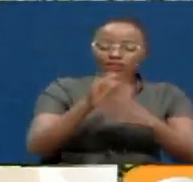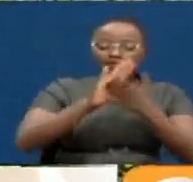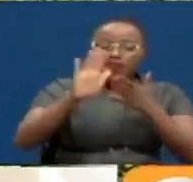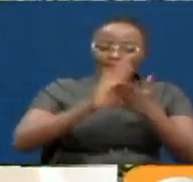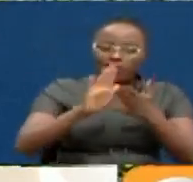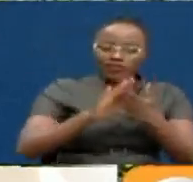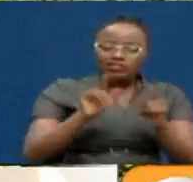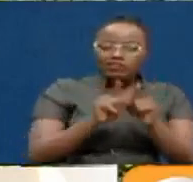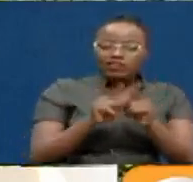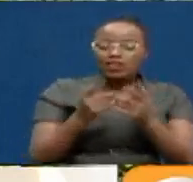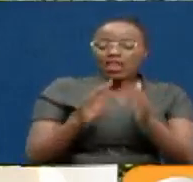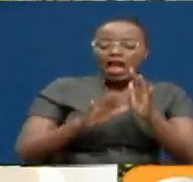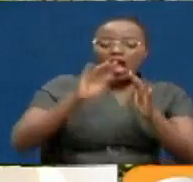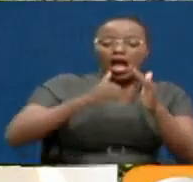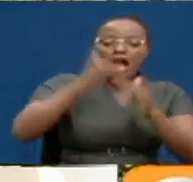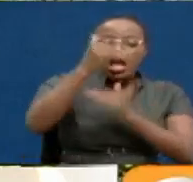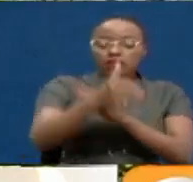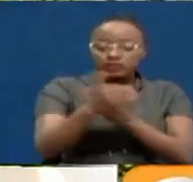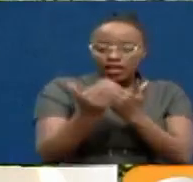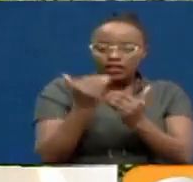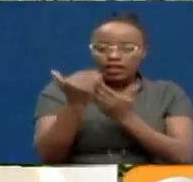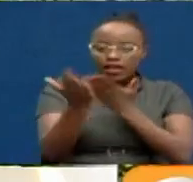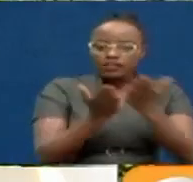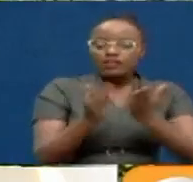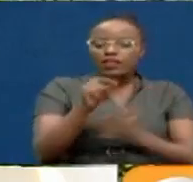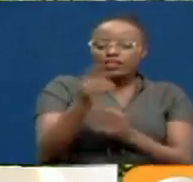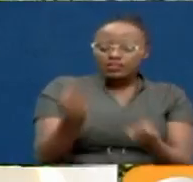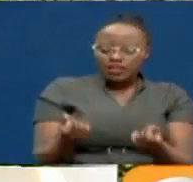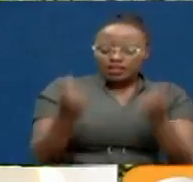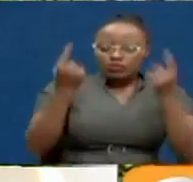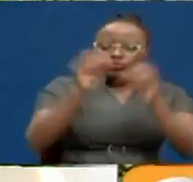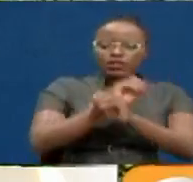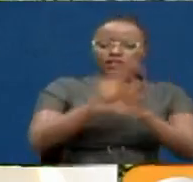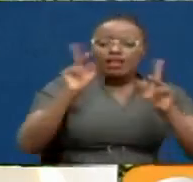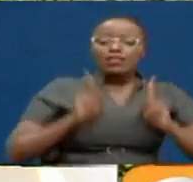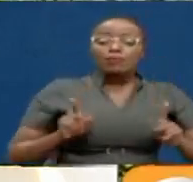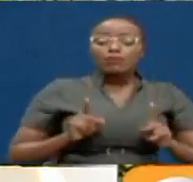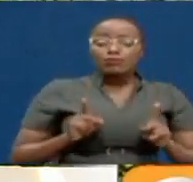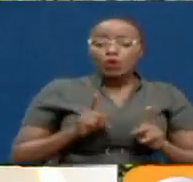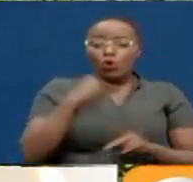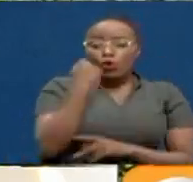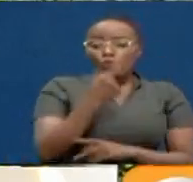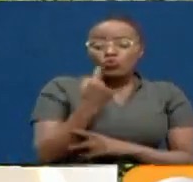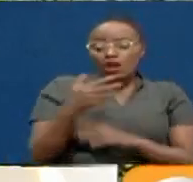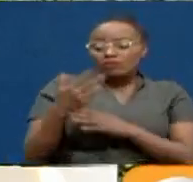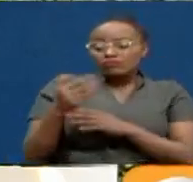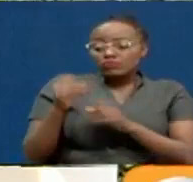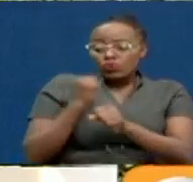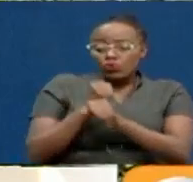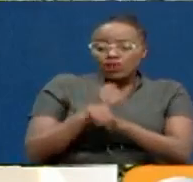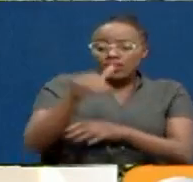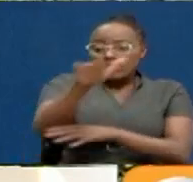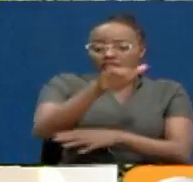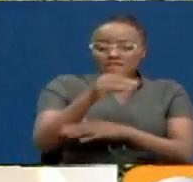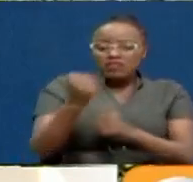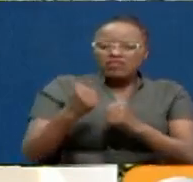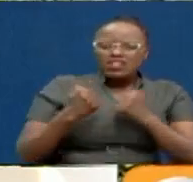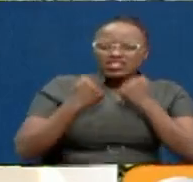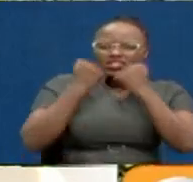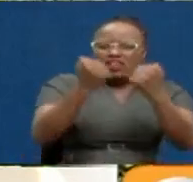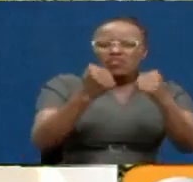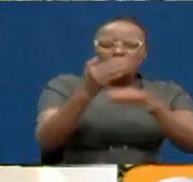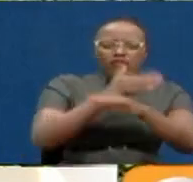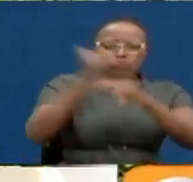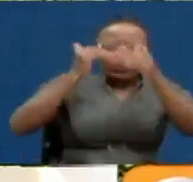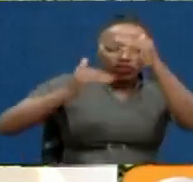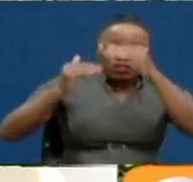that, and then the treatment thereafter. Those are understood very well by the people in the application field. But, you know, the drive was then by